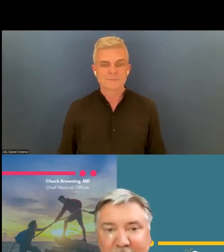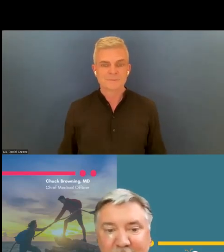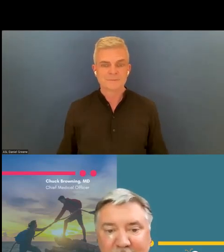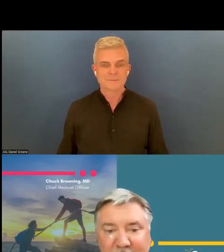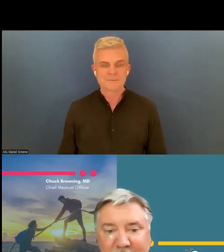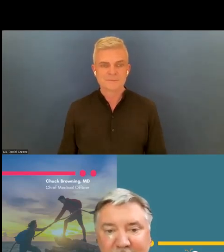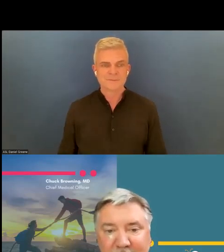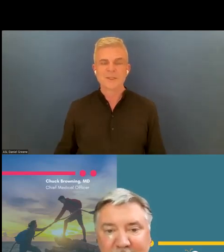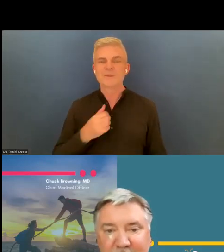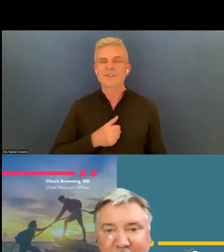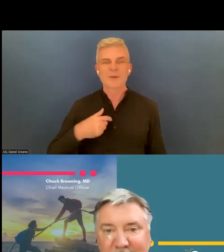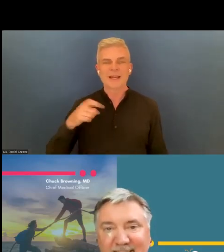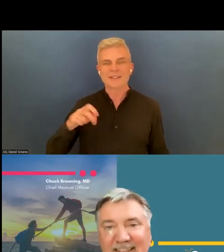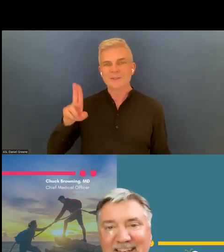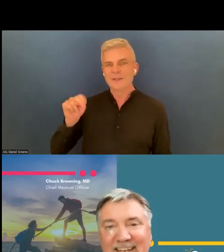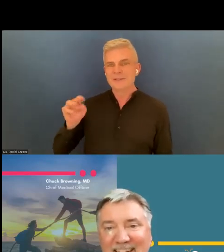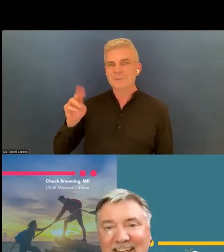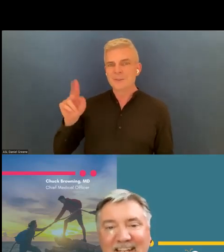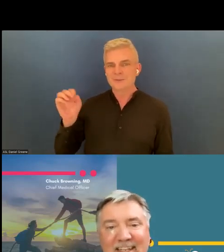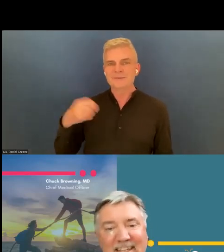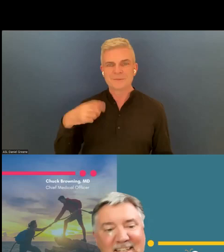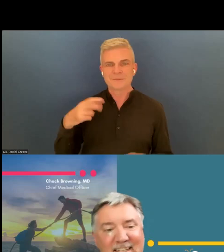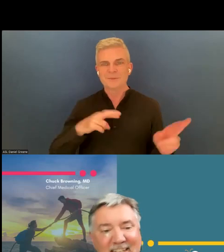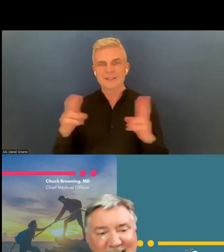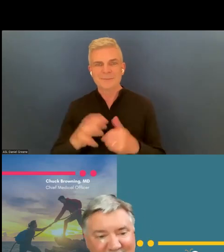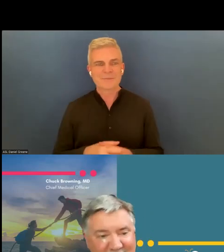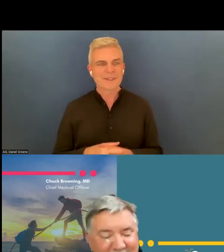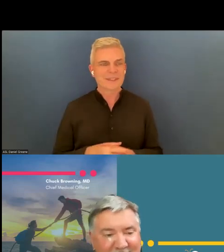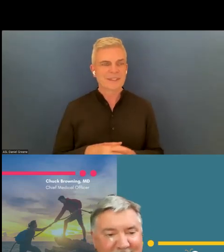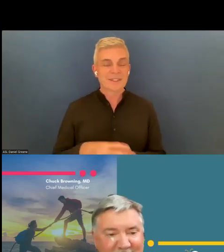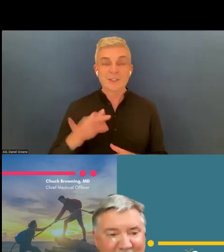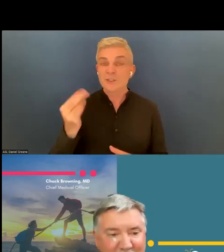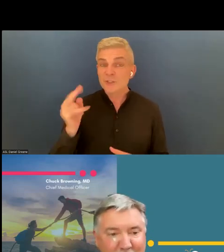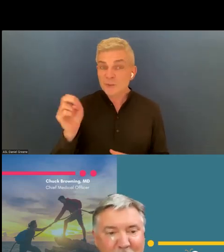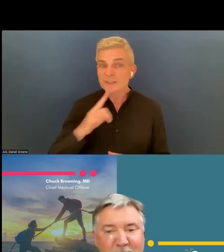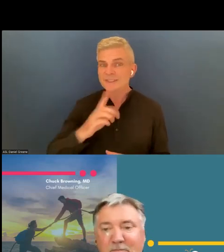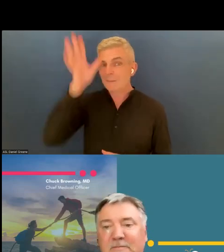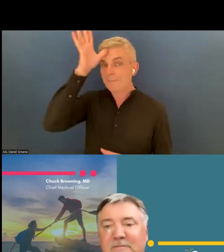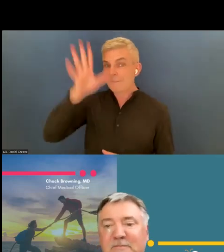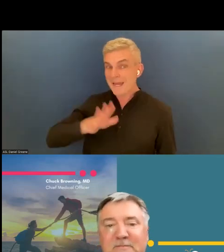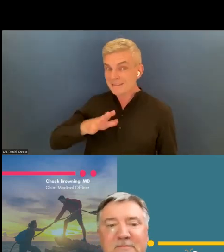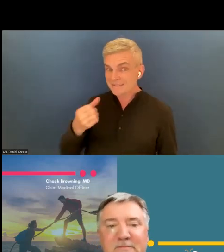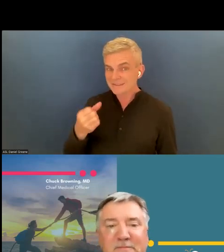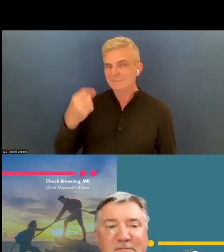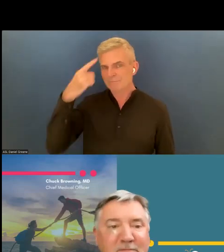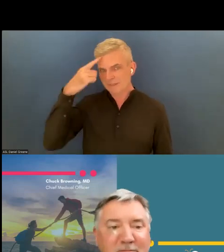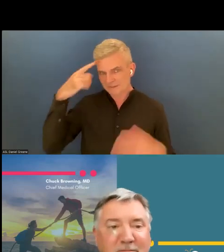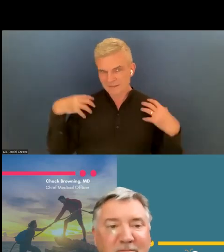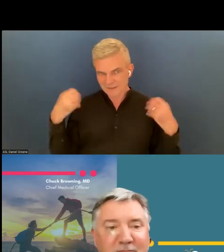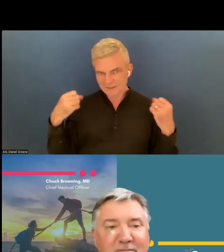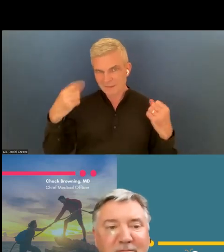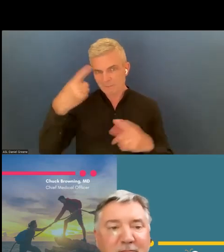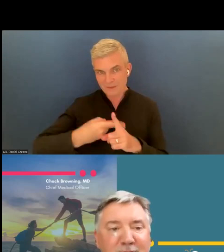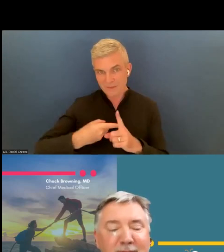Sorry, I had to take myself off mute. I'm ready. June is Men's Mental Health Month. One area that often goes